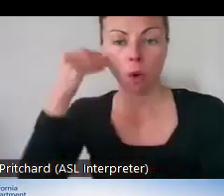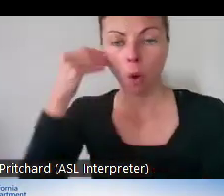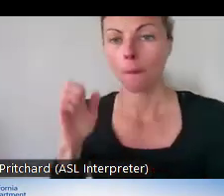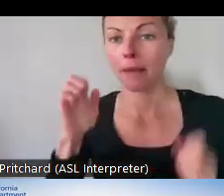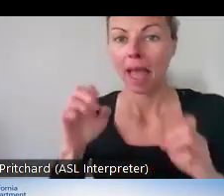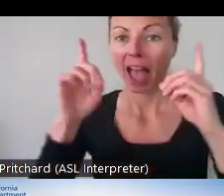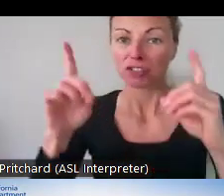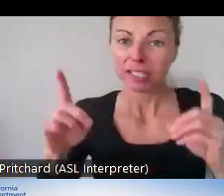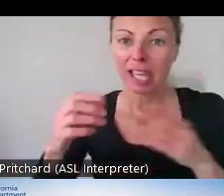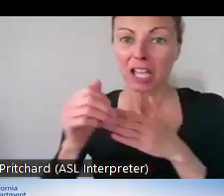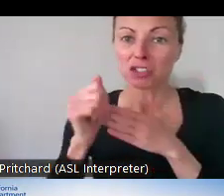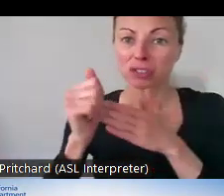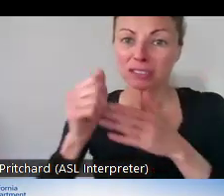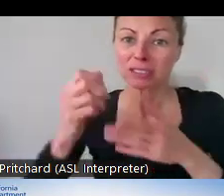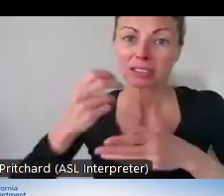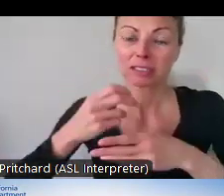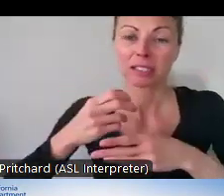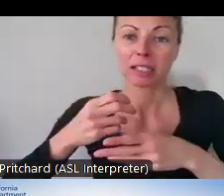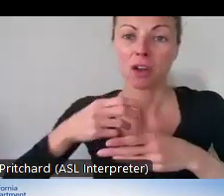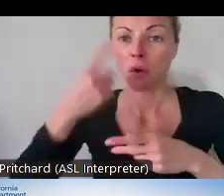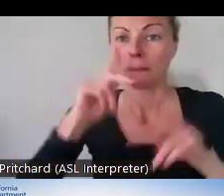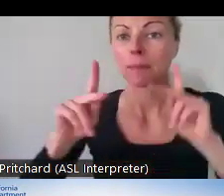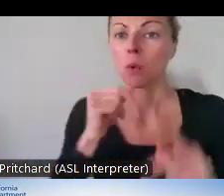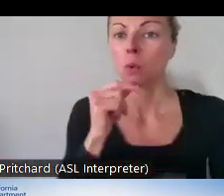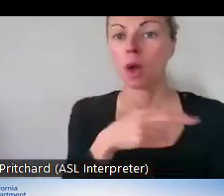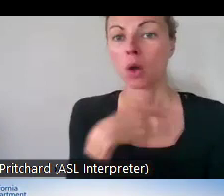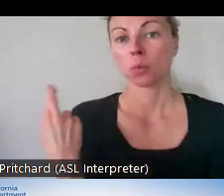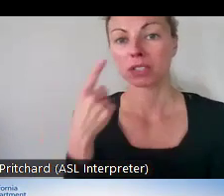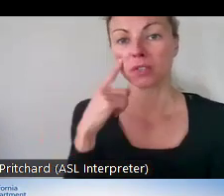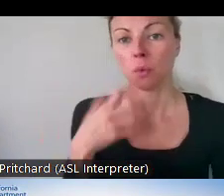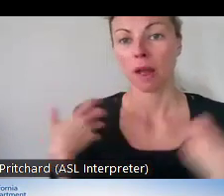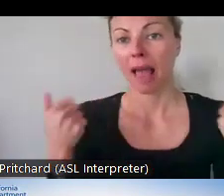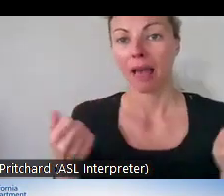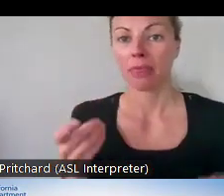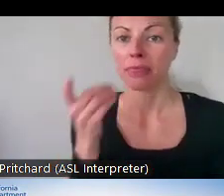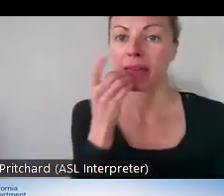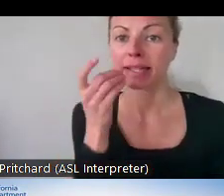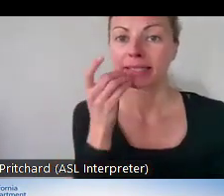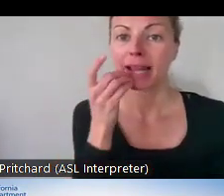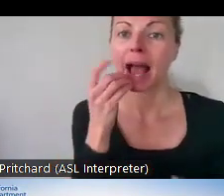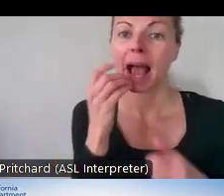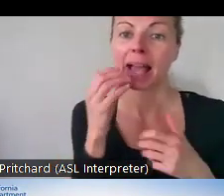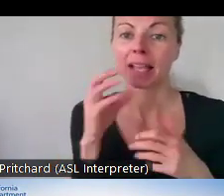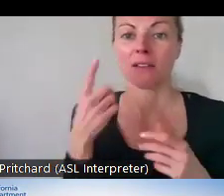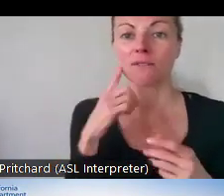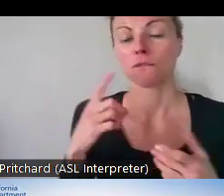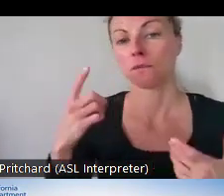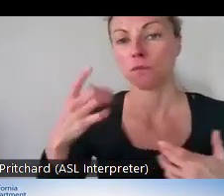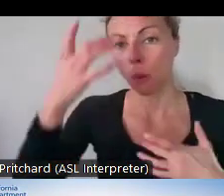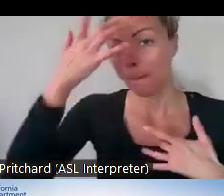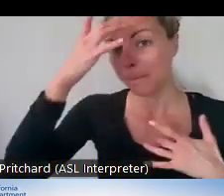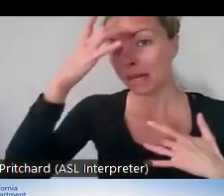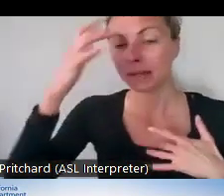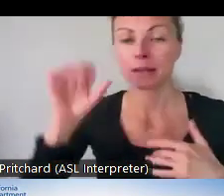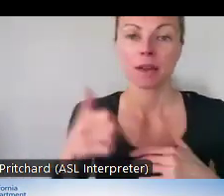and guidance to those who are at risk due to their health and dietary intake, chronic illness, or medication use. Now,